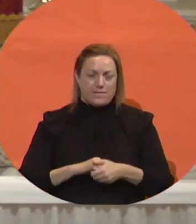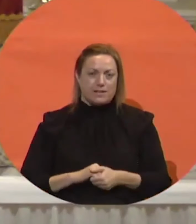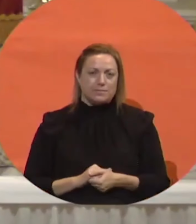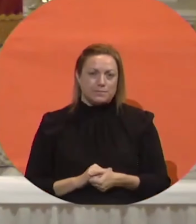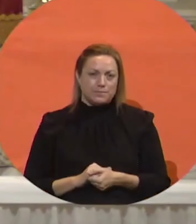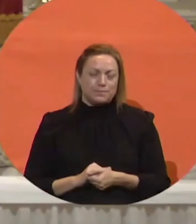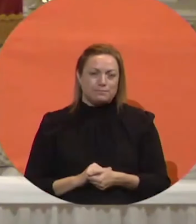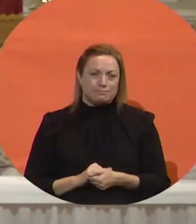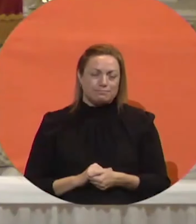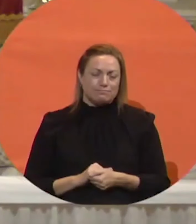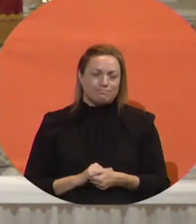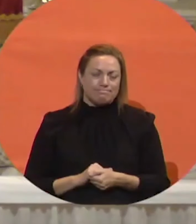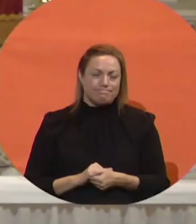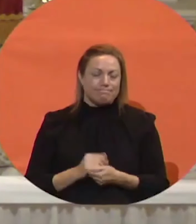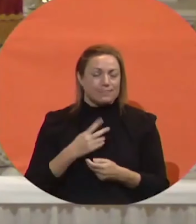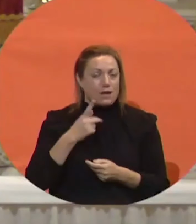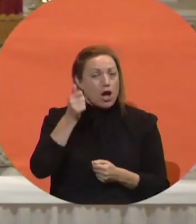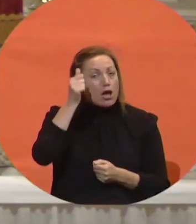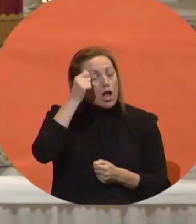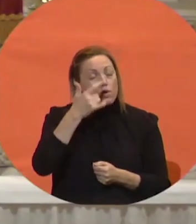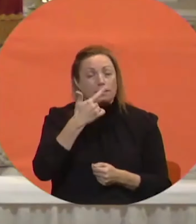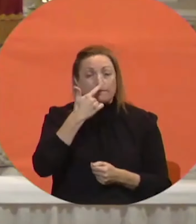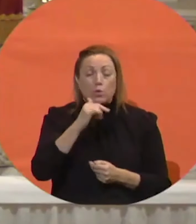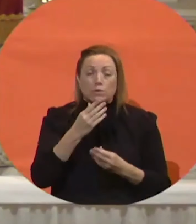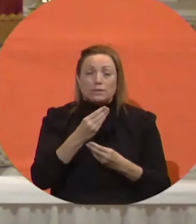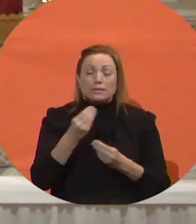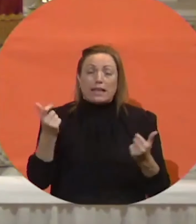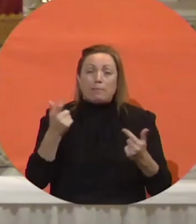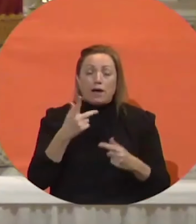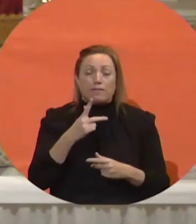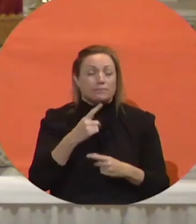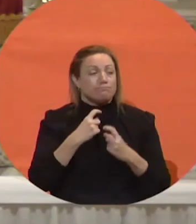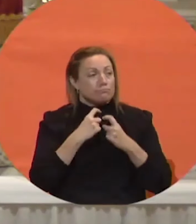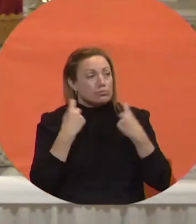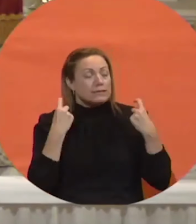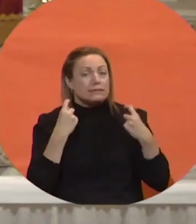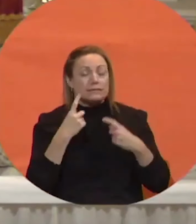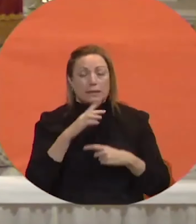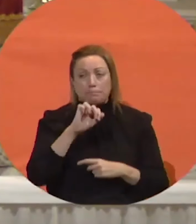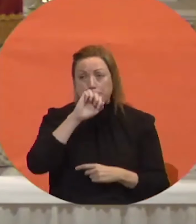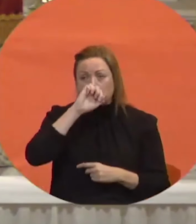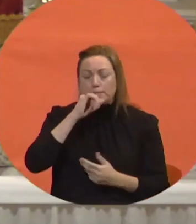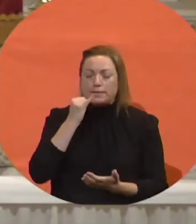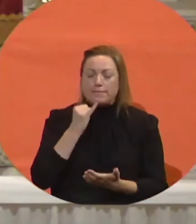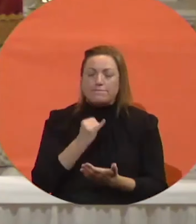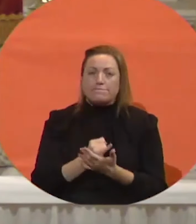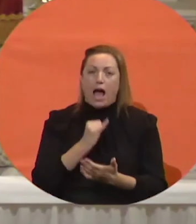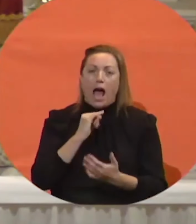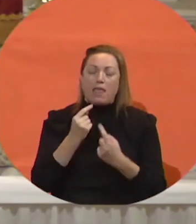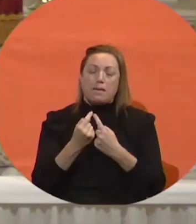There's no denying that some priests and bishops failed us, sometimes terribly.